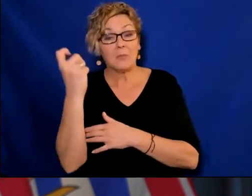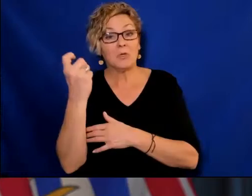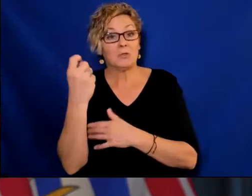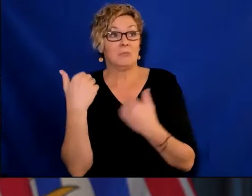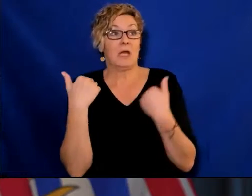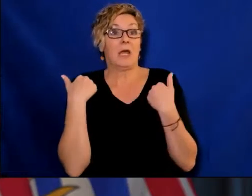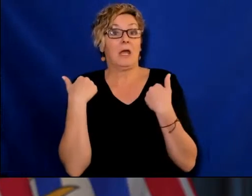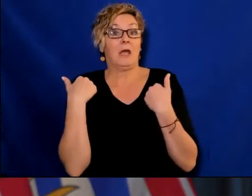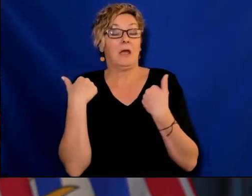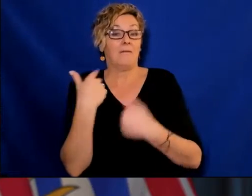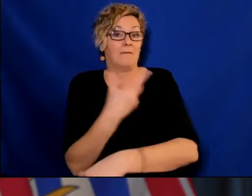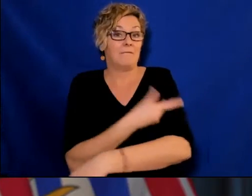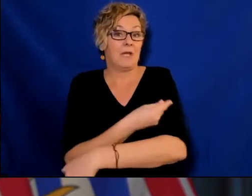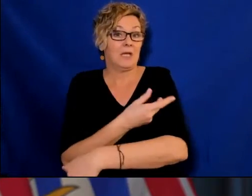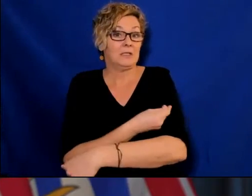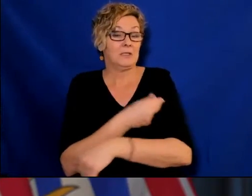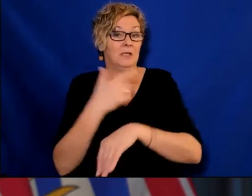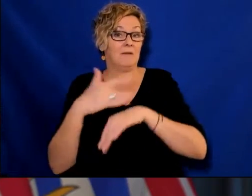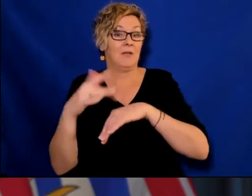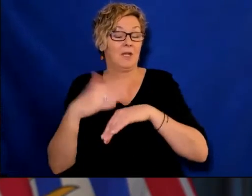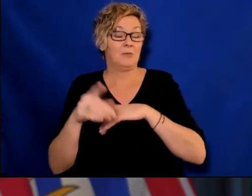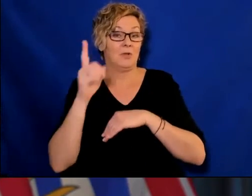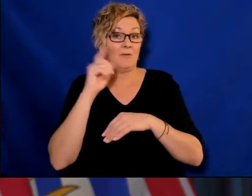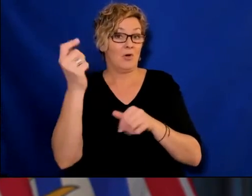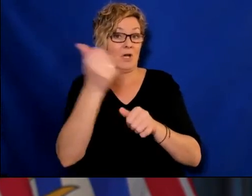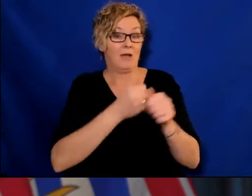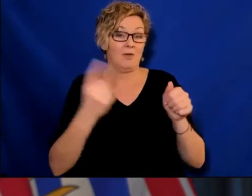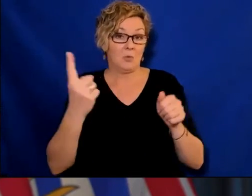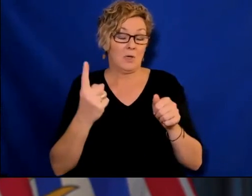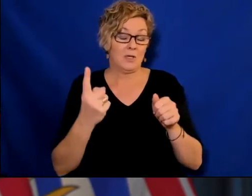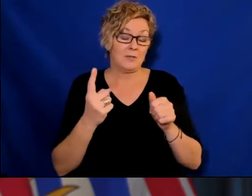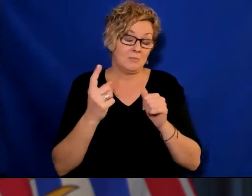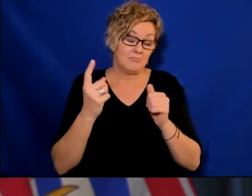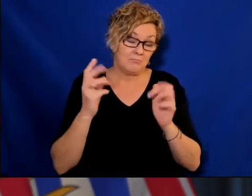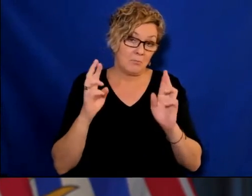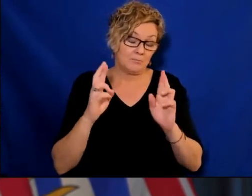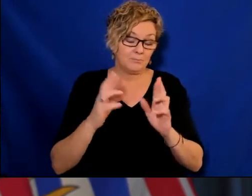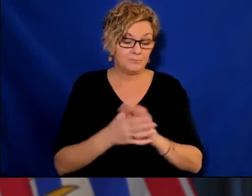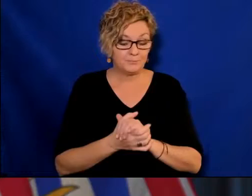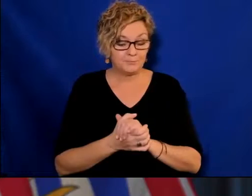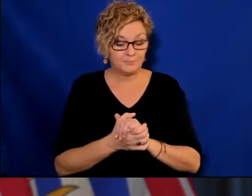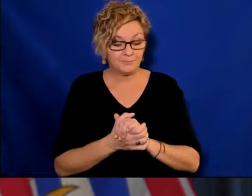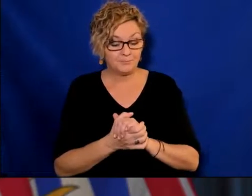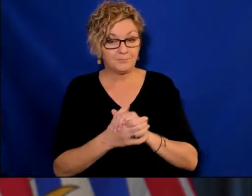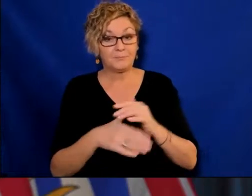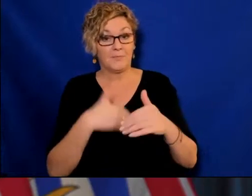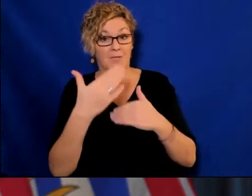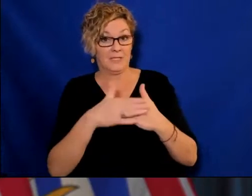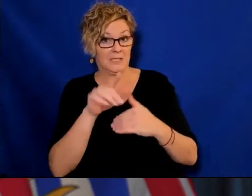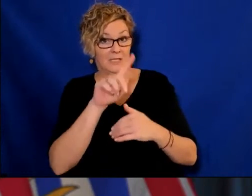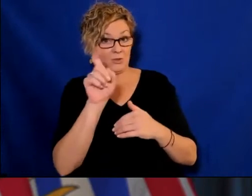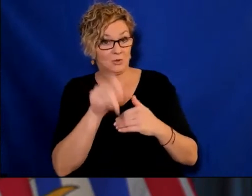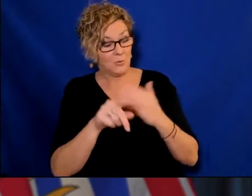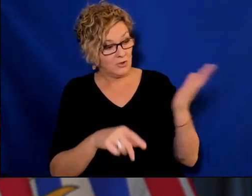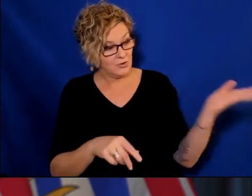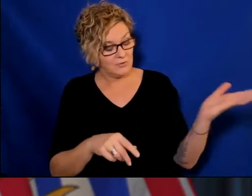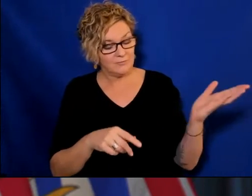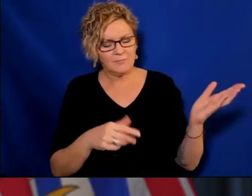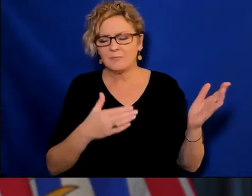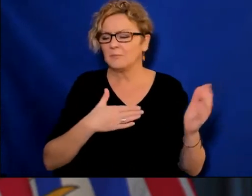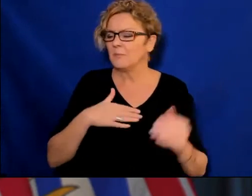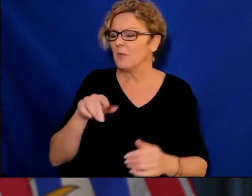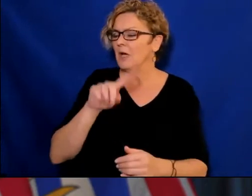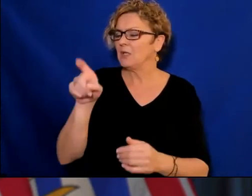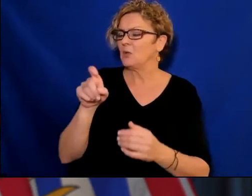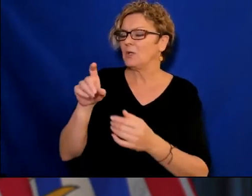Hi, yeah, I'd like to know a little bit more about the use of masks outdoors. A friend of mine was out walking on the weekend, and